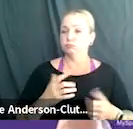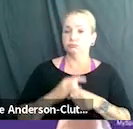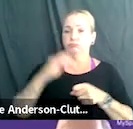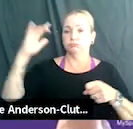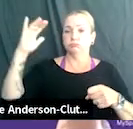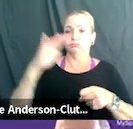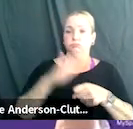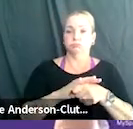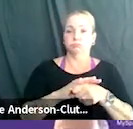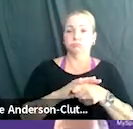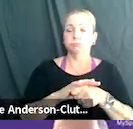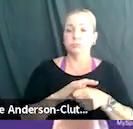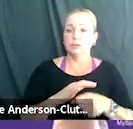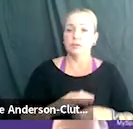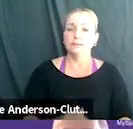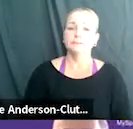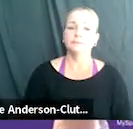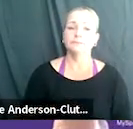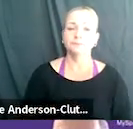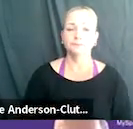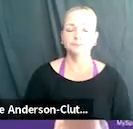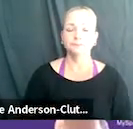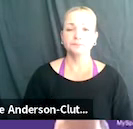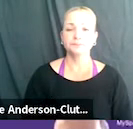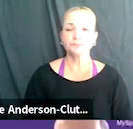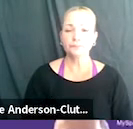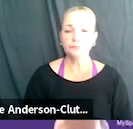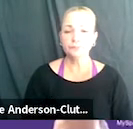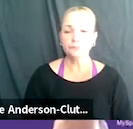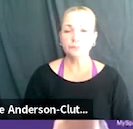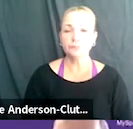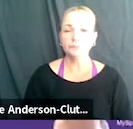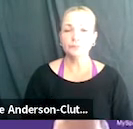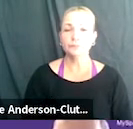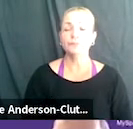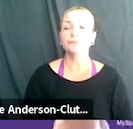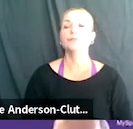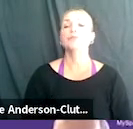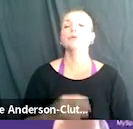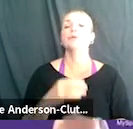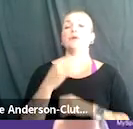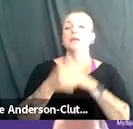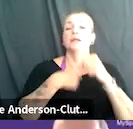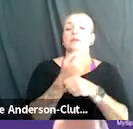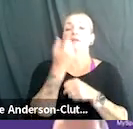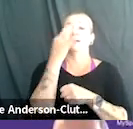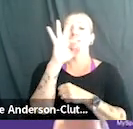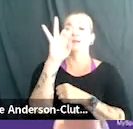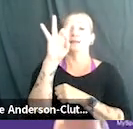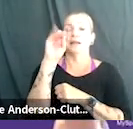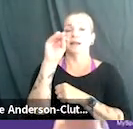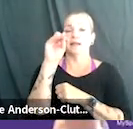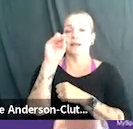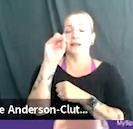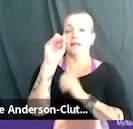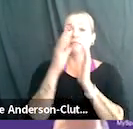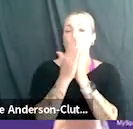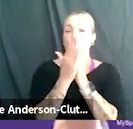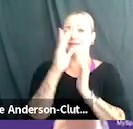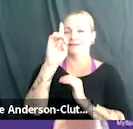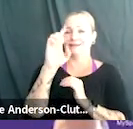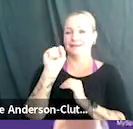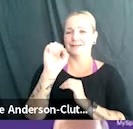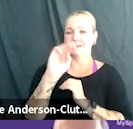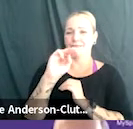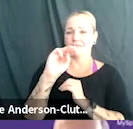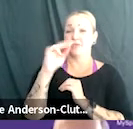So moving ahead, so autism was first formally described in DSM-3 in 1980. It was called infantile autism at the